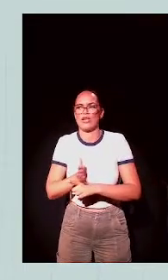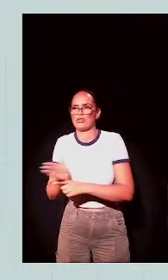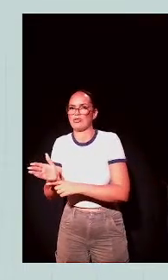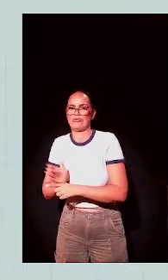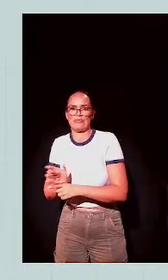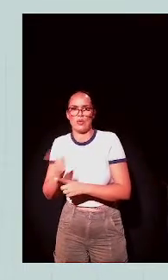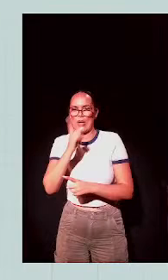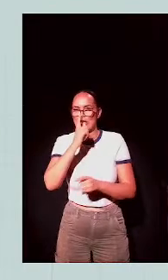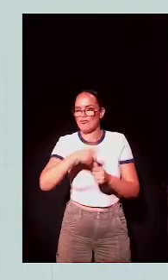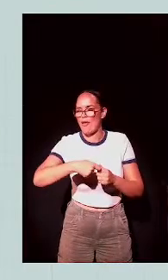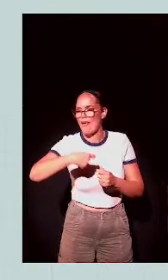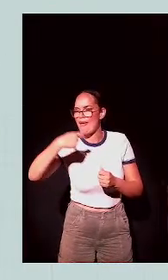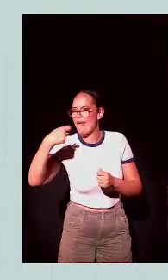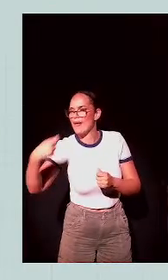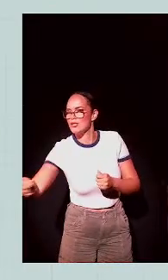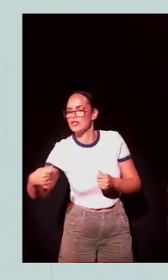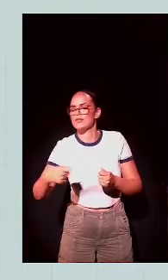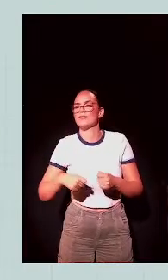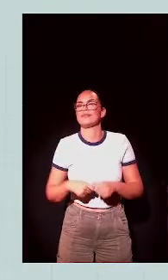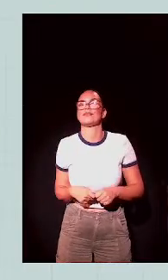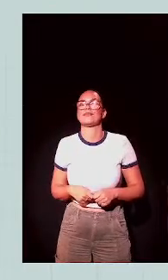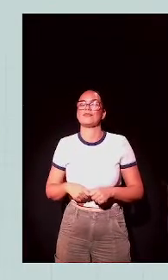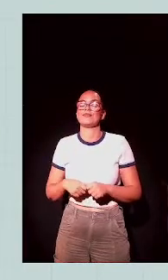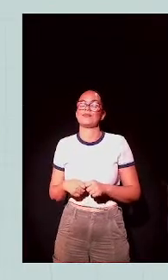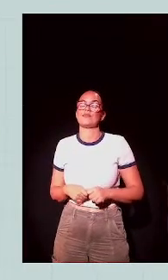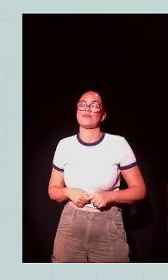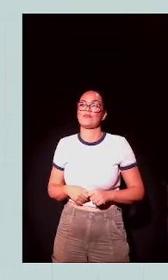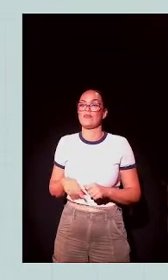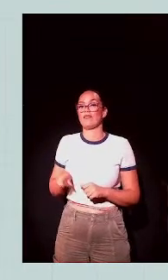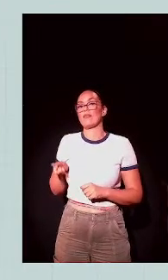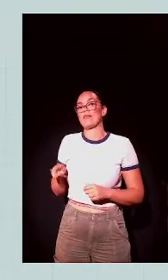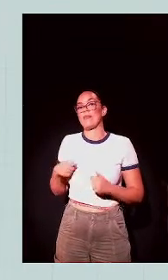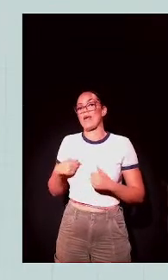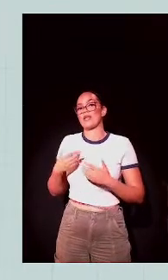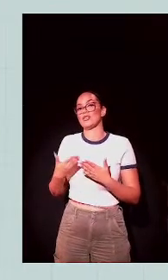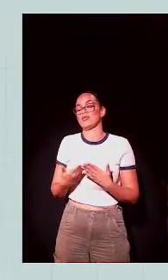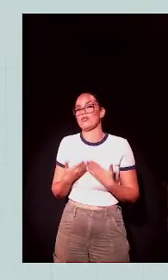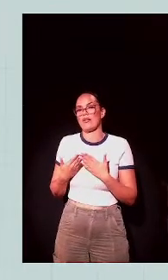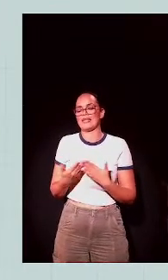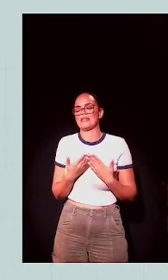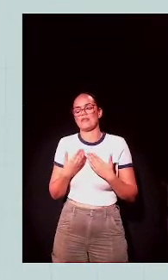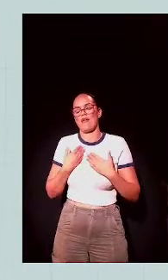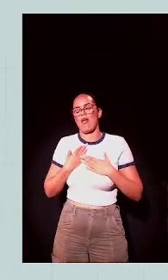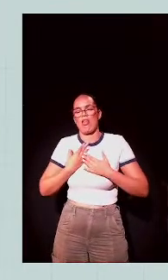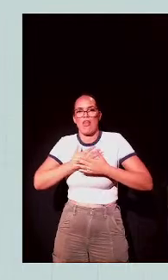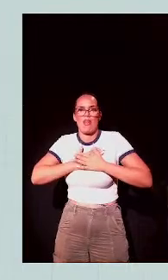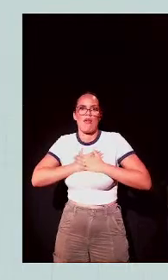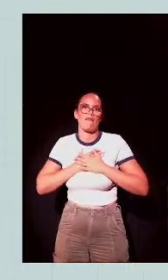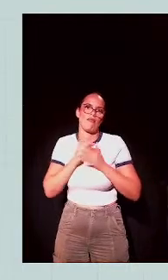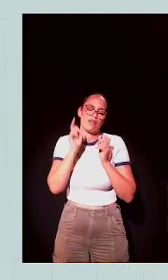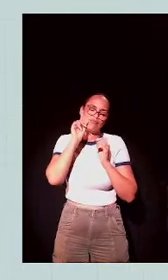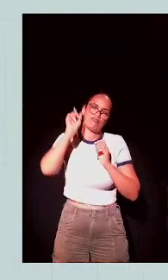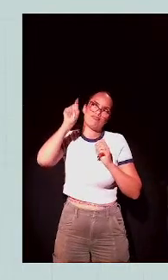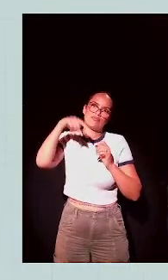further. But the first of these is the idea of the loop as